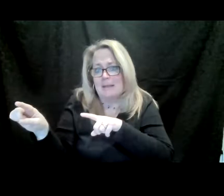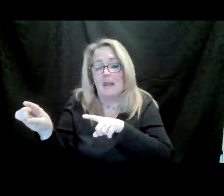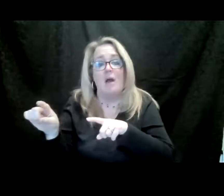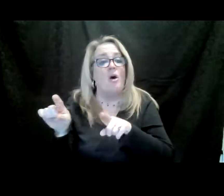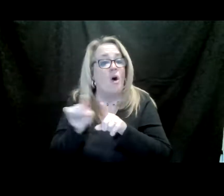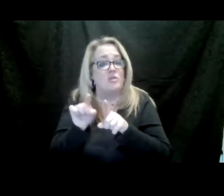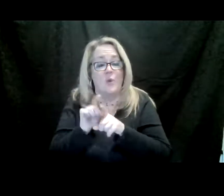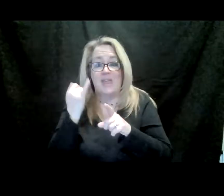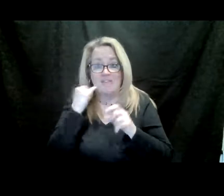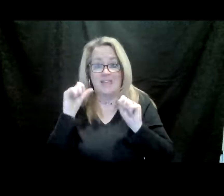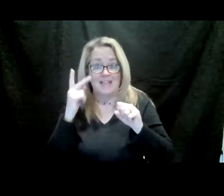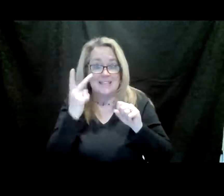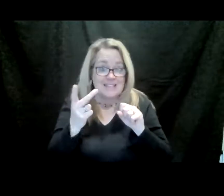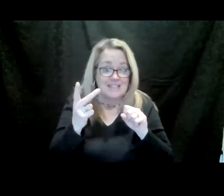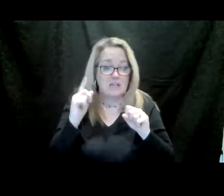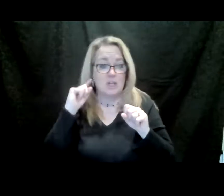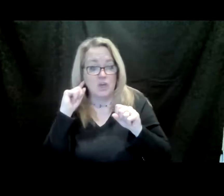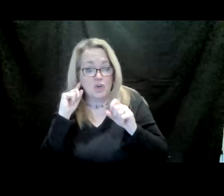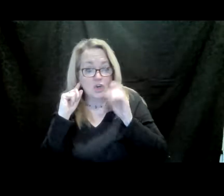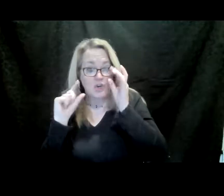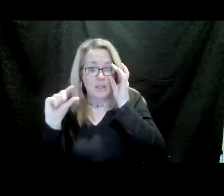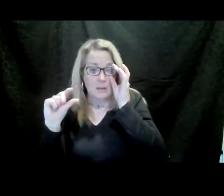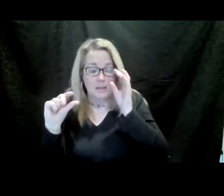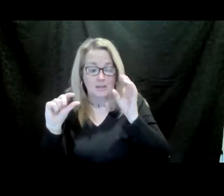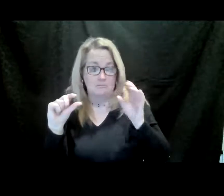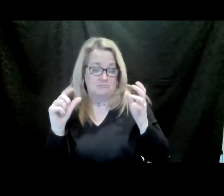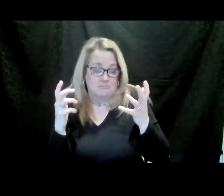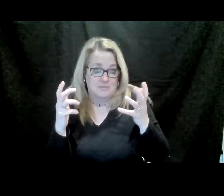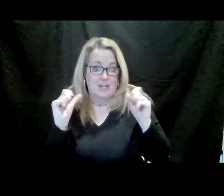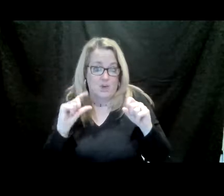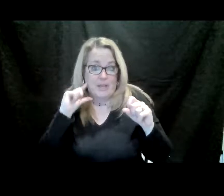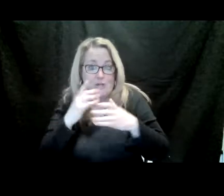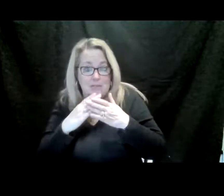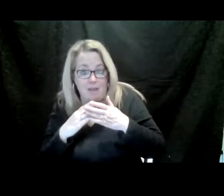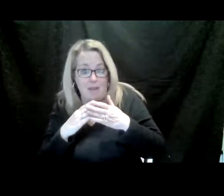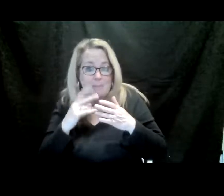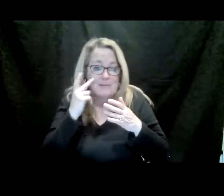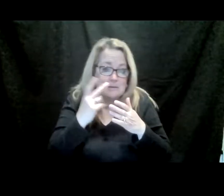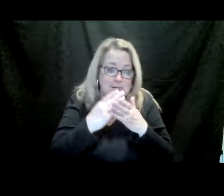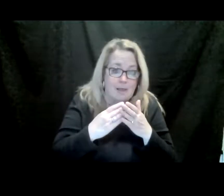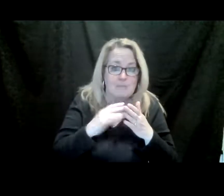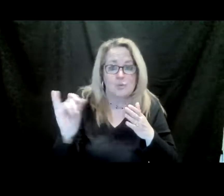they have vision, and to hear the sounds if they have some hearing.